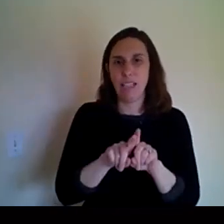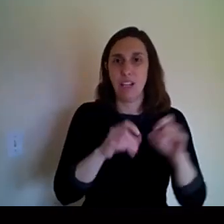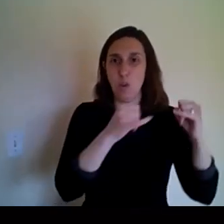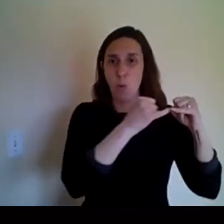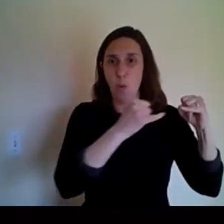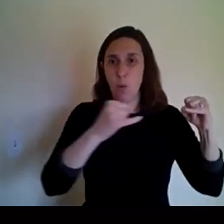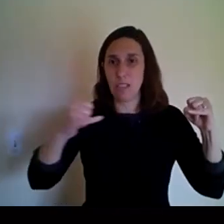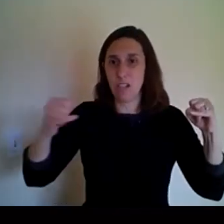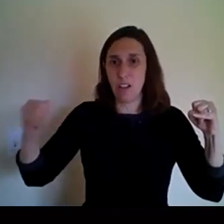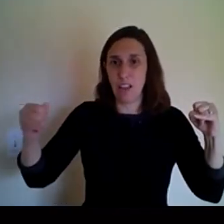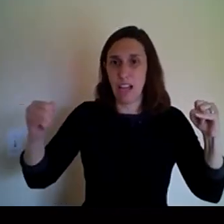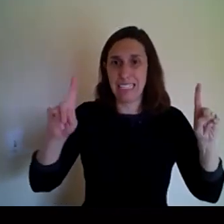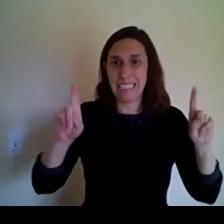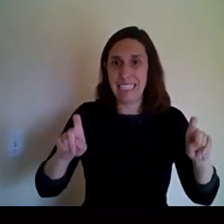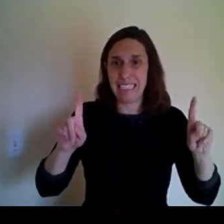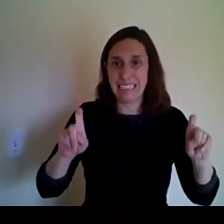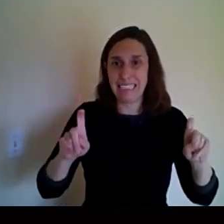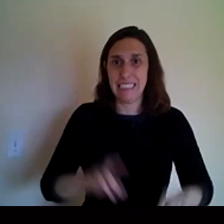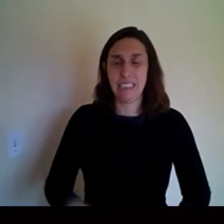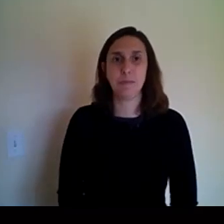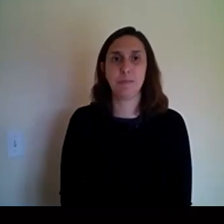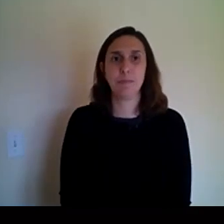And so